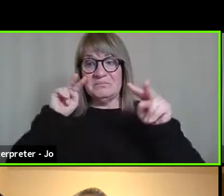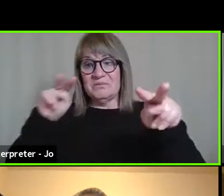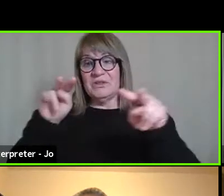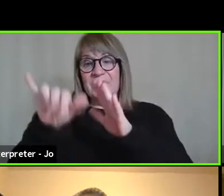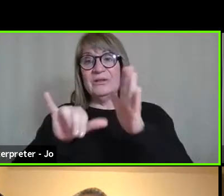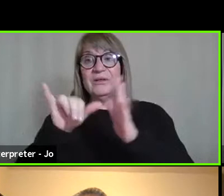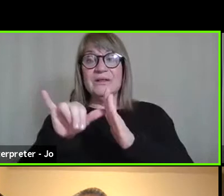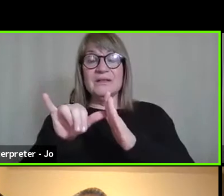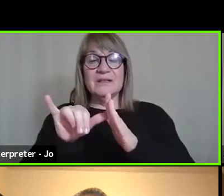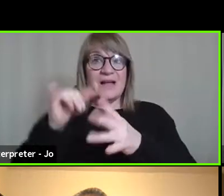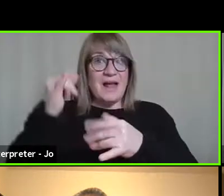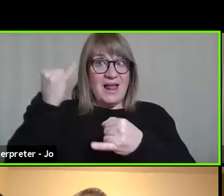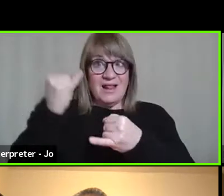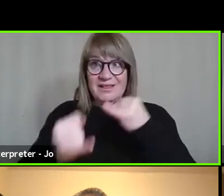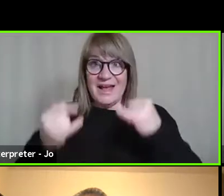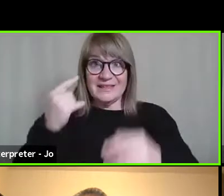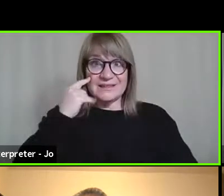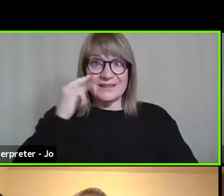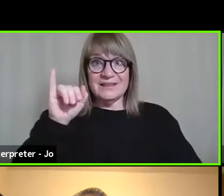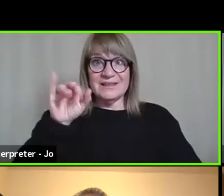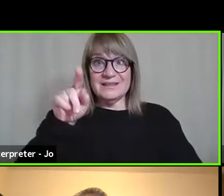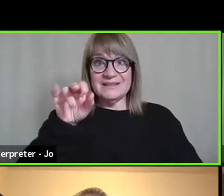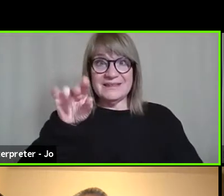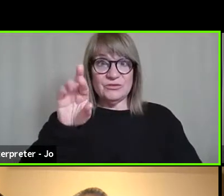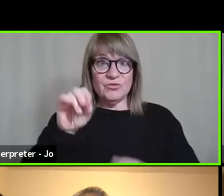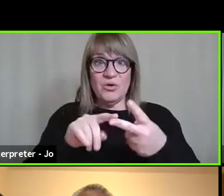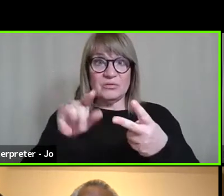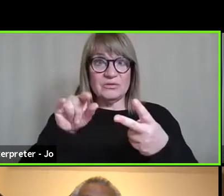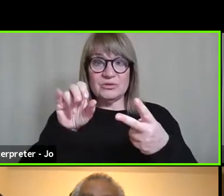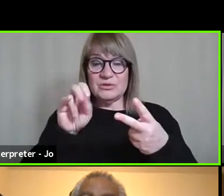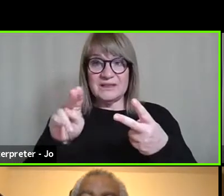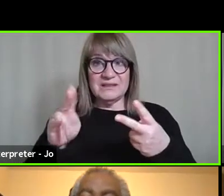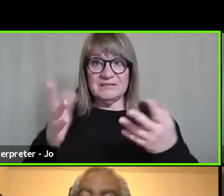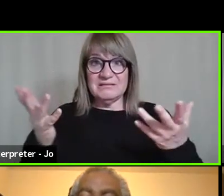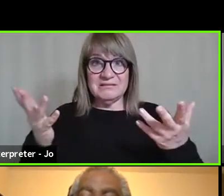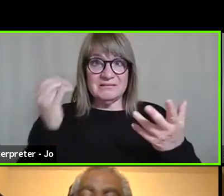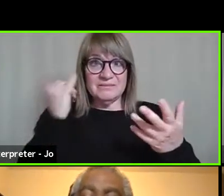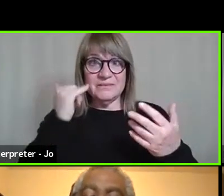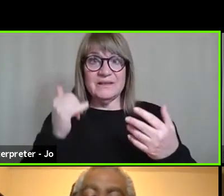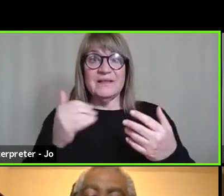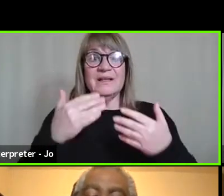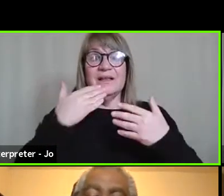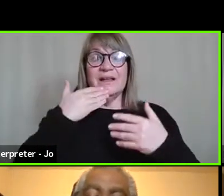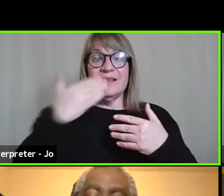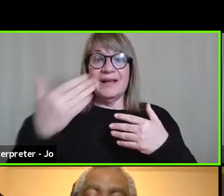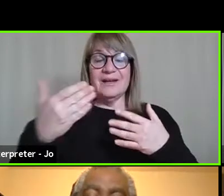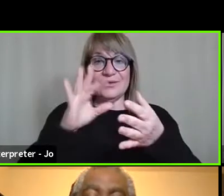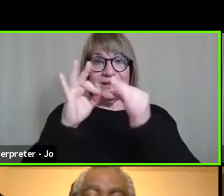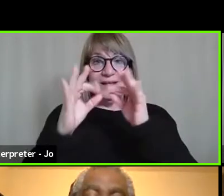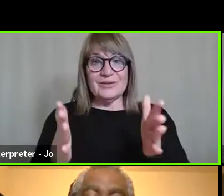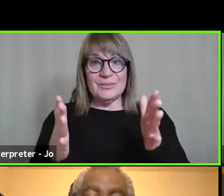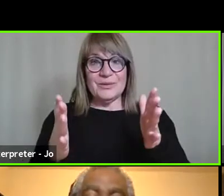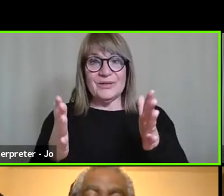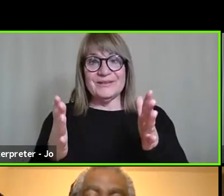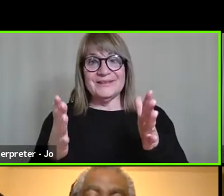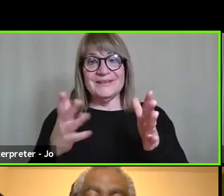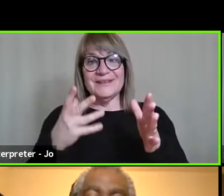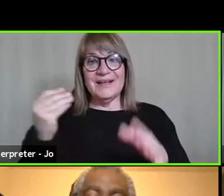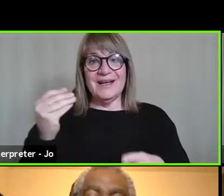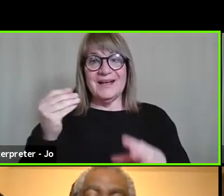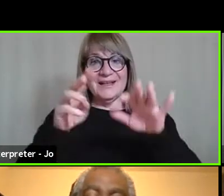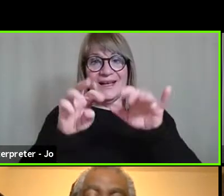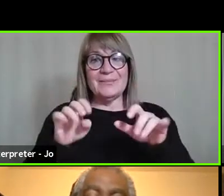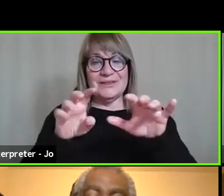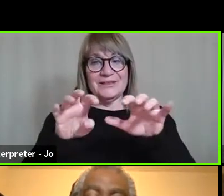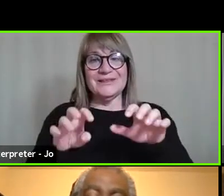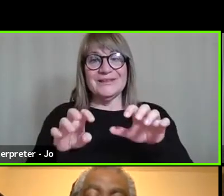any last things susan if not thank you to the interpreters and and the